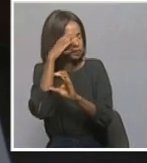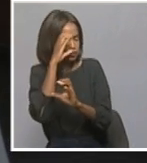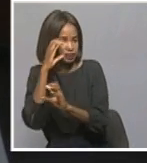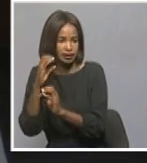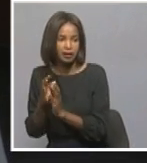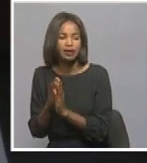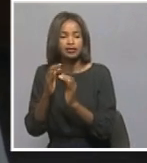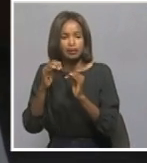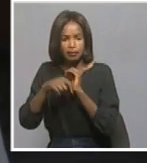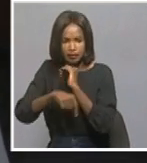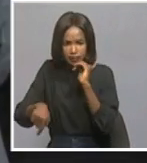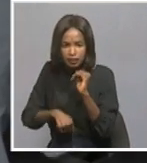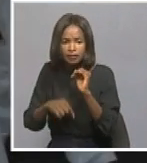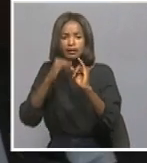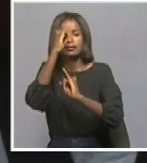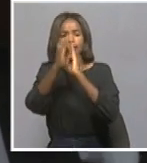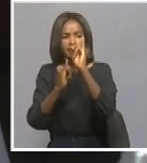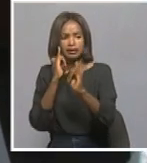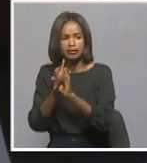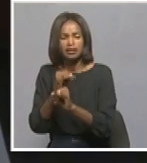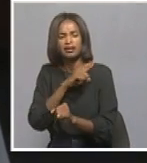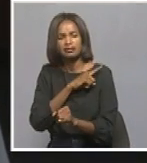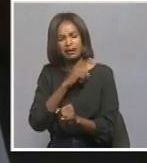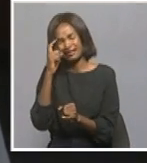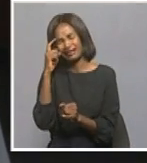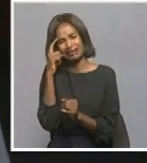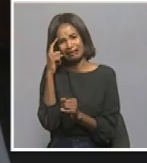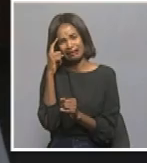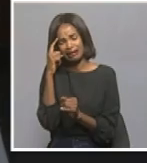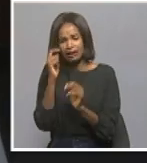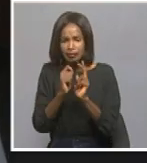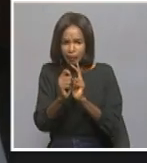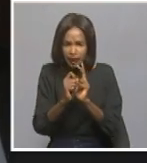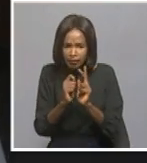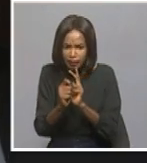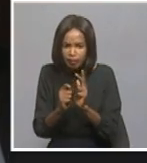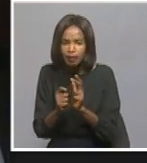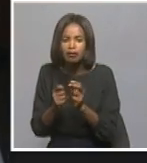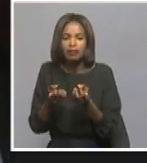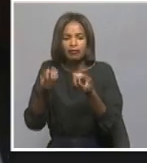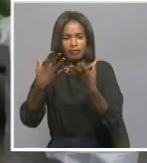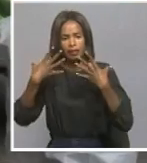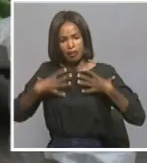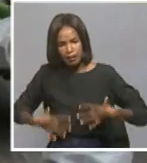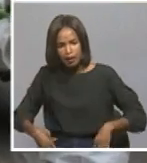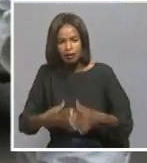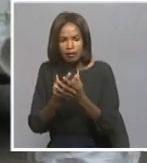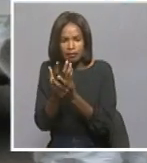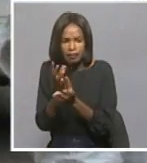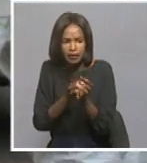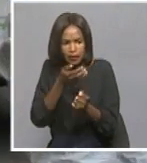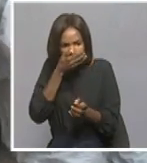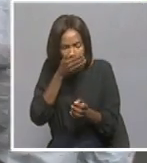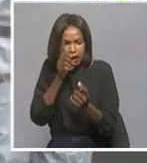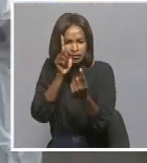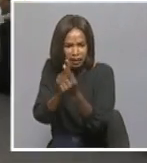well as internationally. So with that, we saw the need actually of ensuring they are well protected since they come